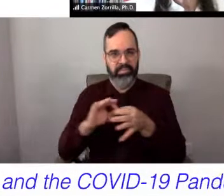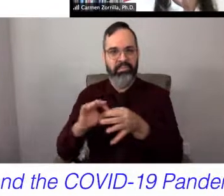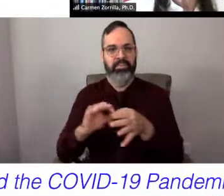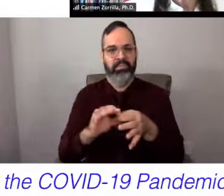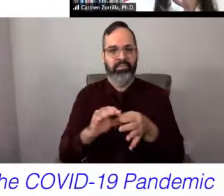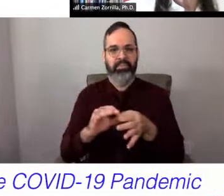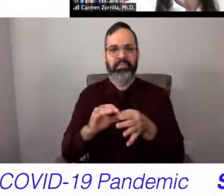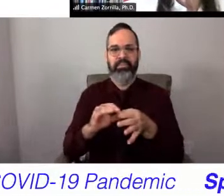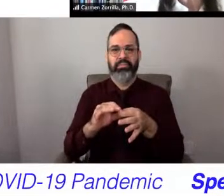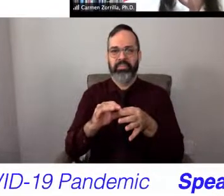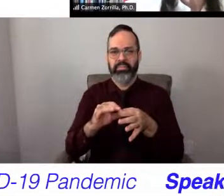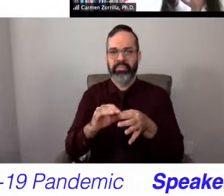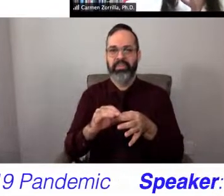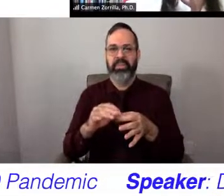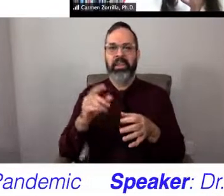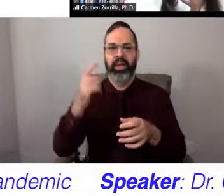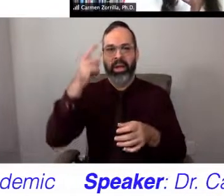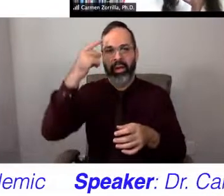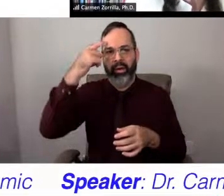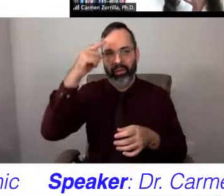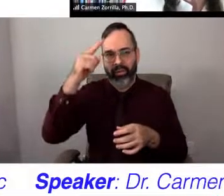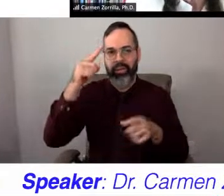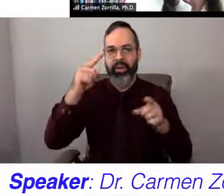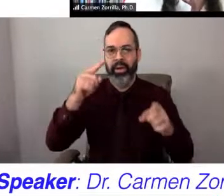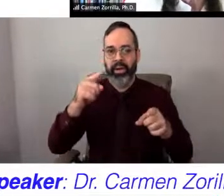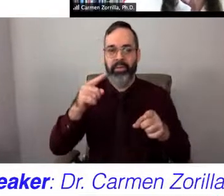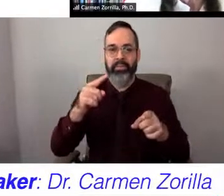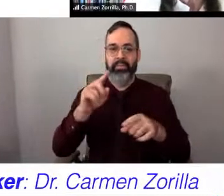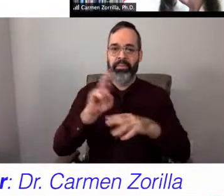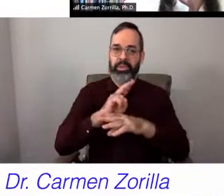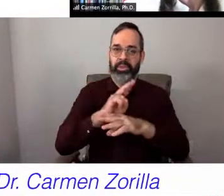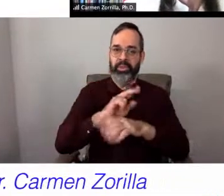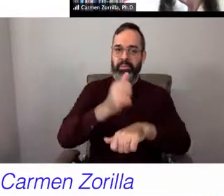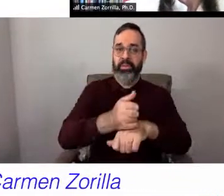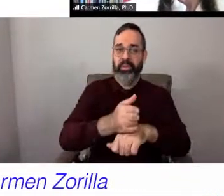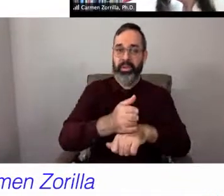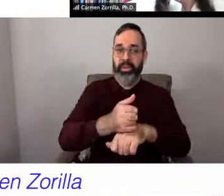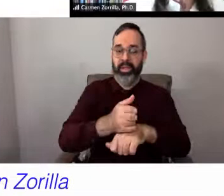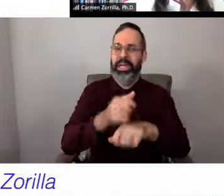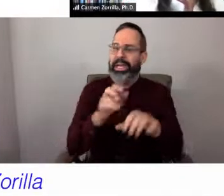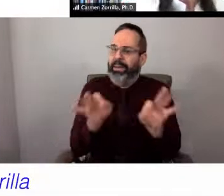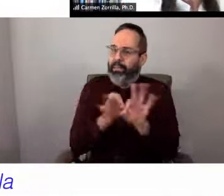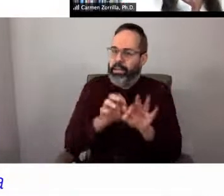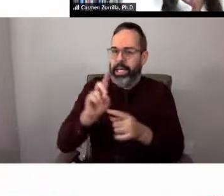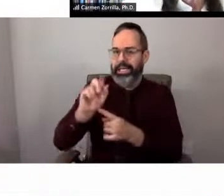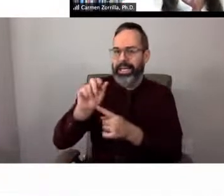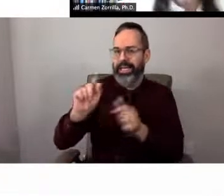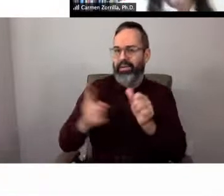be produced or implemented without the appropriate data. Thank you so much.